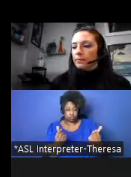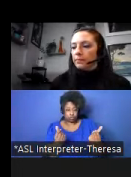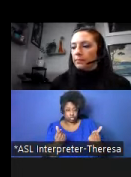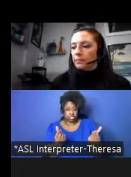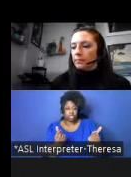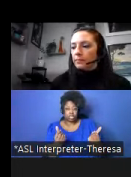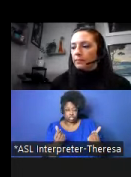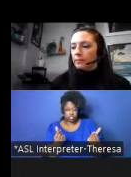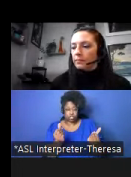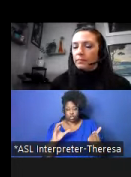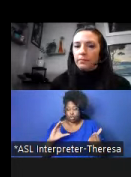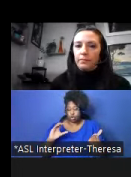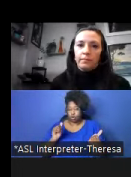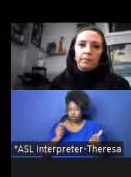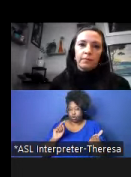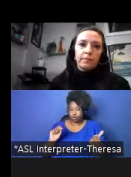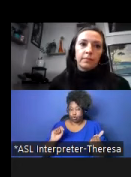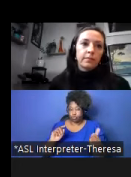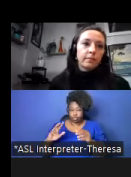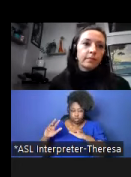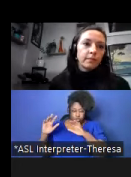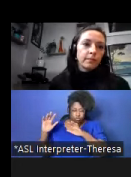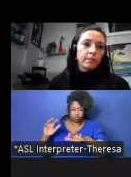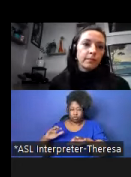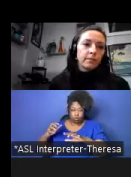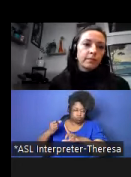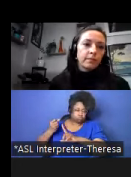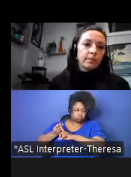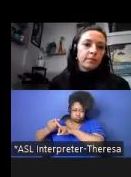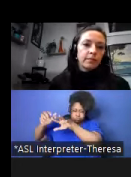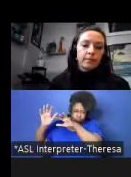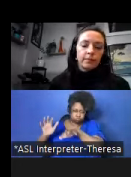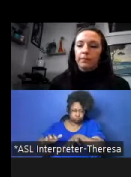storm surge, a lot of the